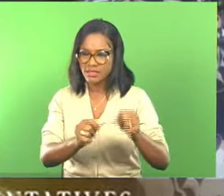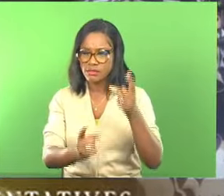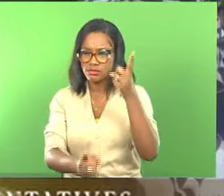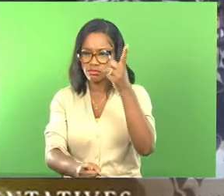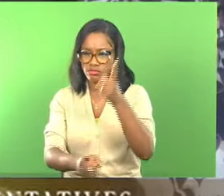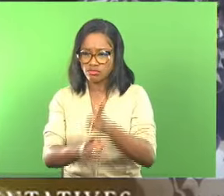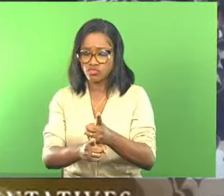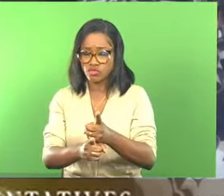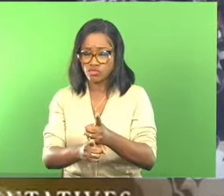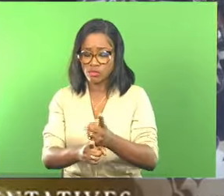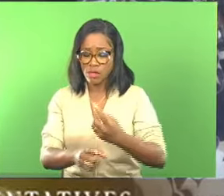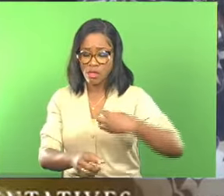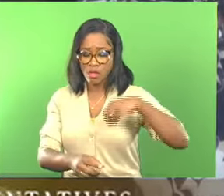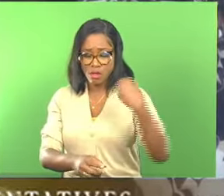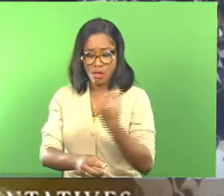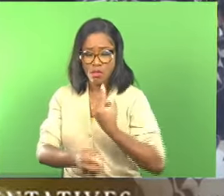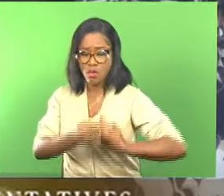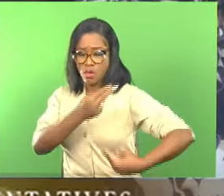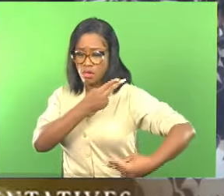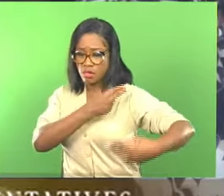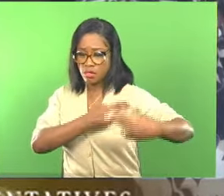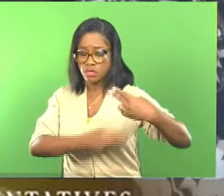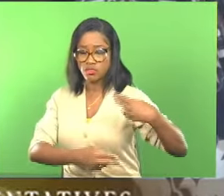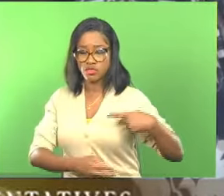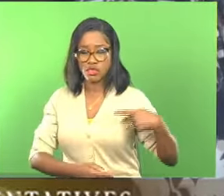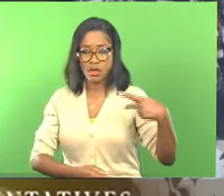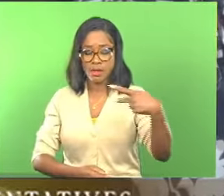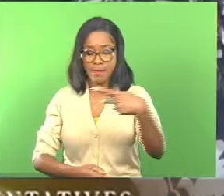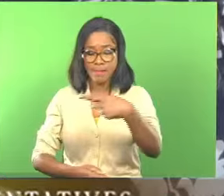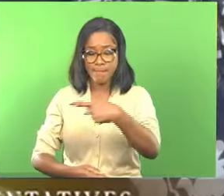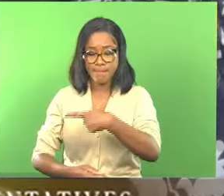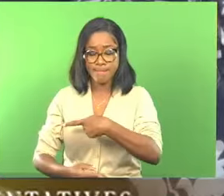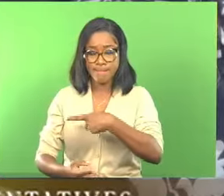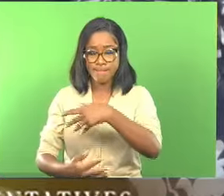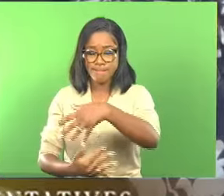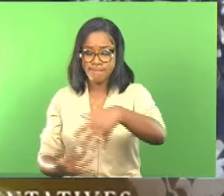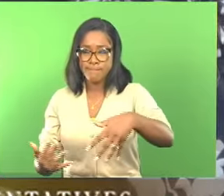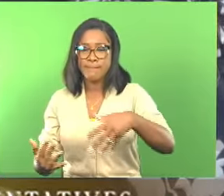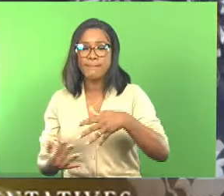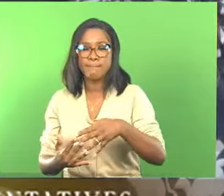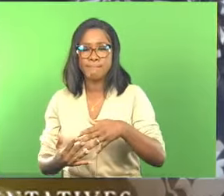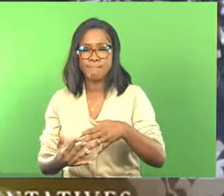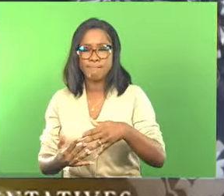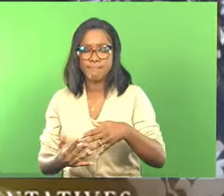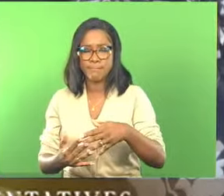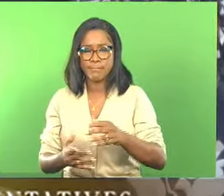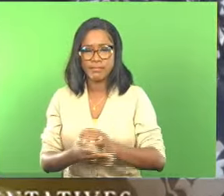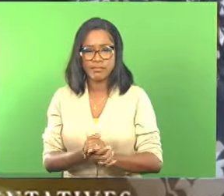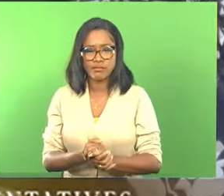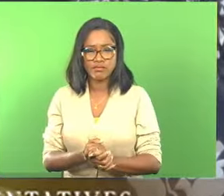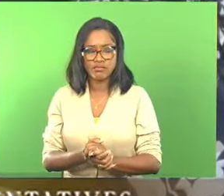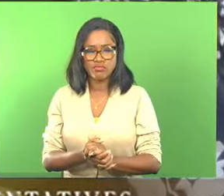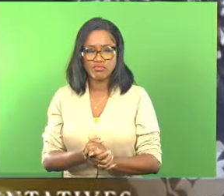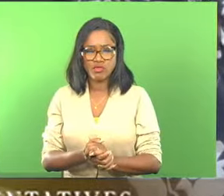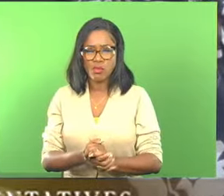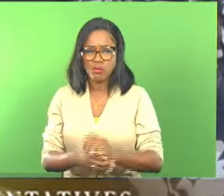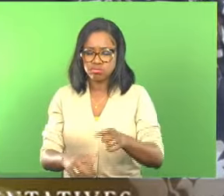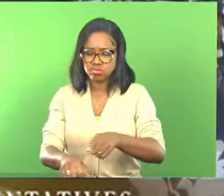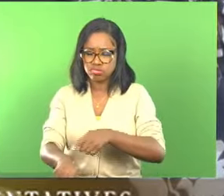Our history of parliamentary engagement is long and